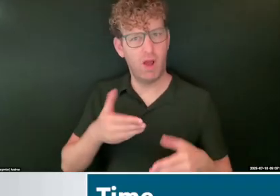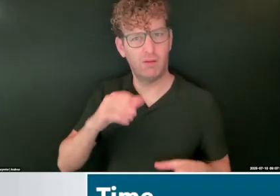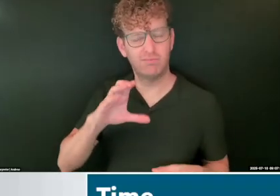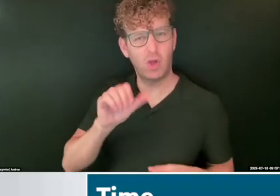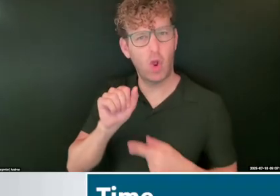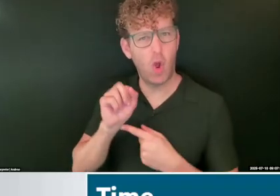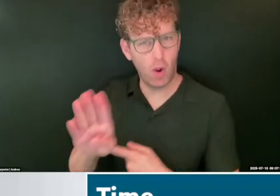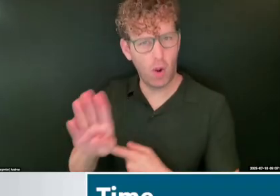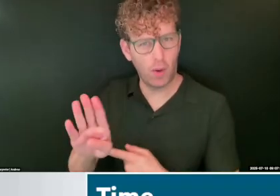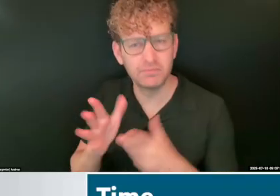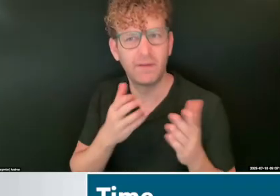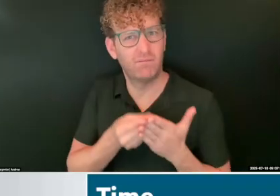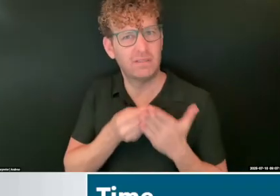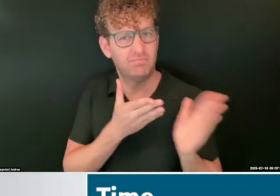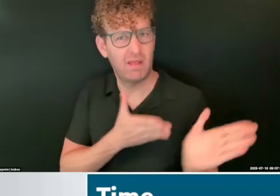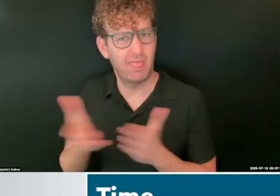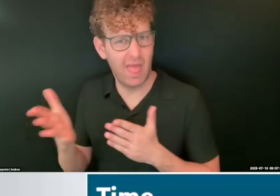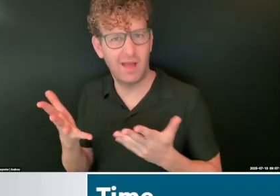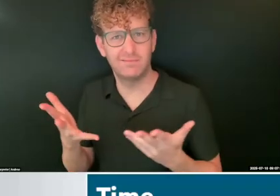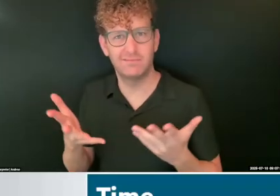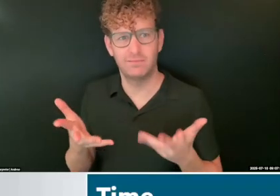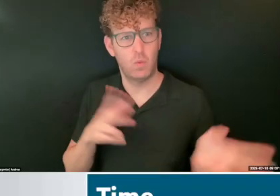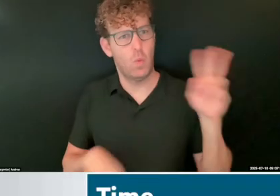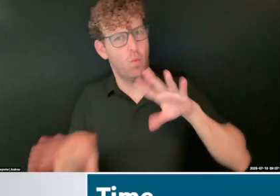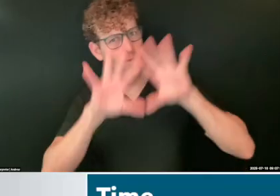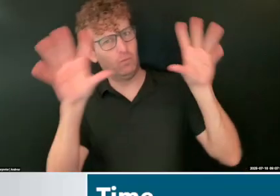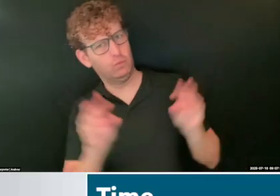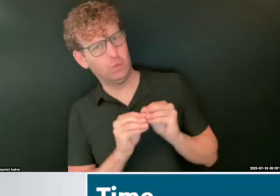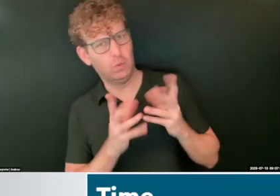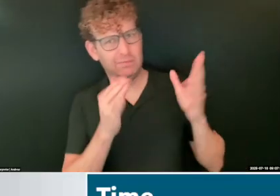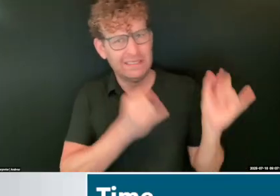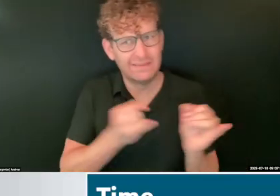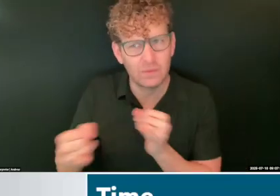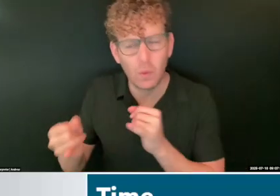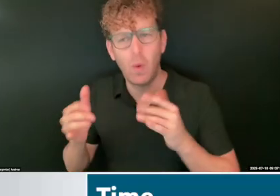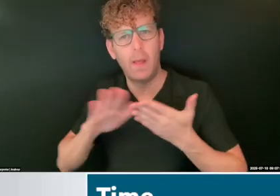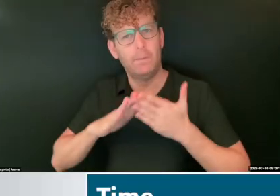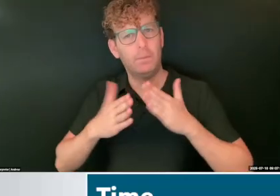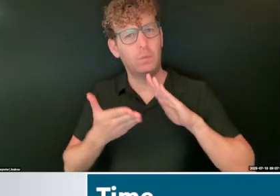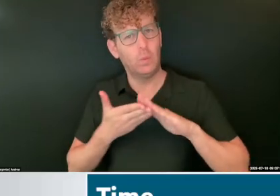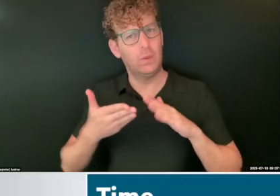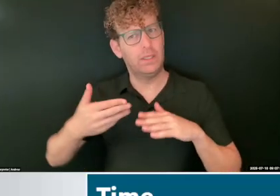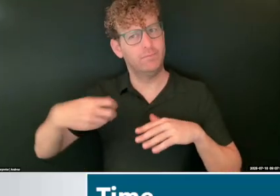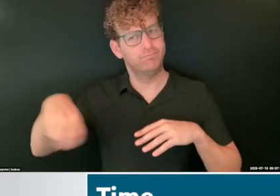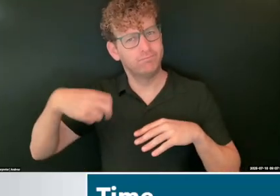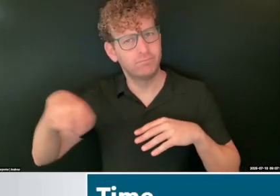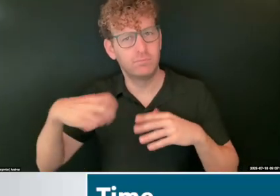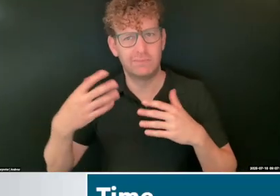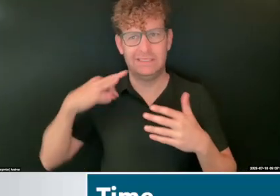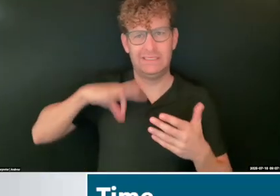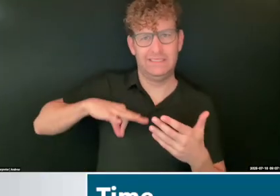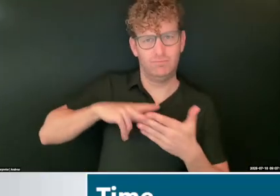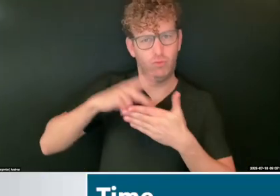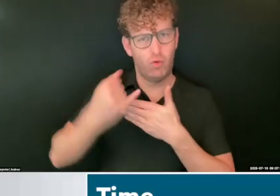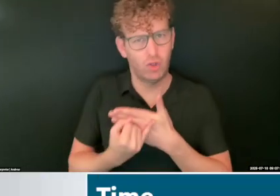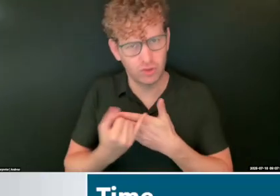Funding Plan and a high-level overview of the individual and community mobility incentive projects to situate the projects we are going to